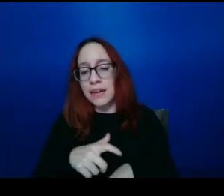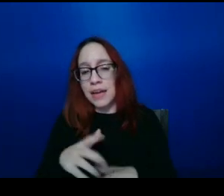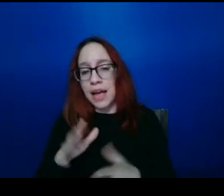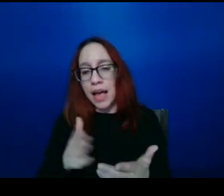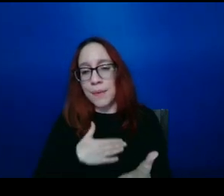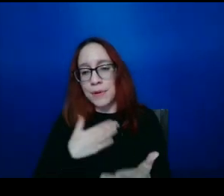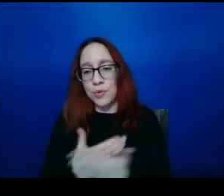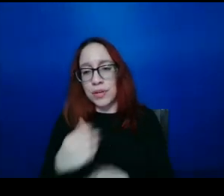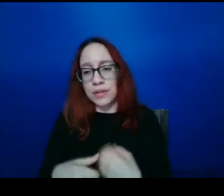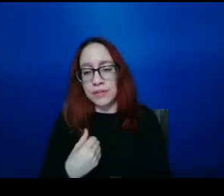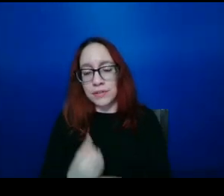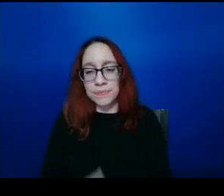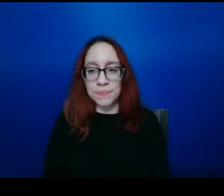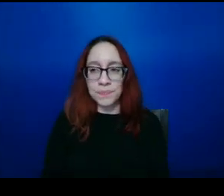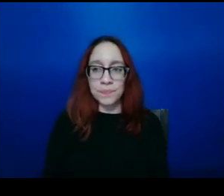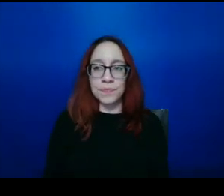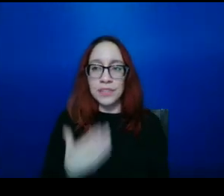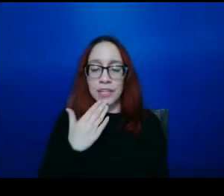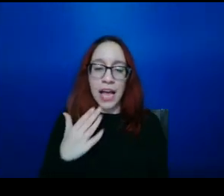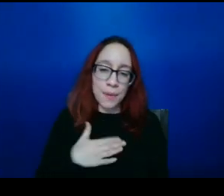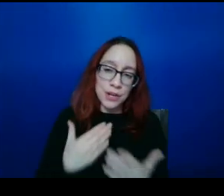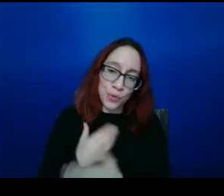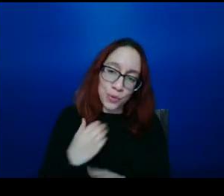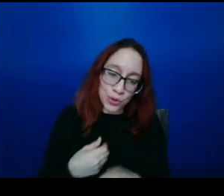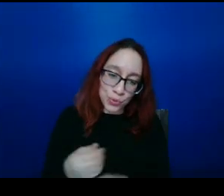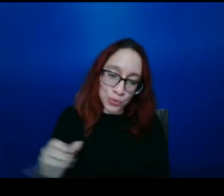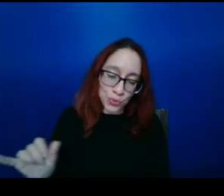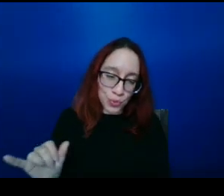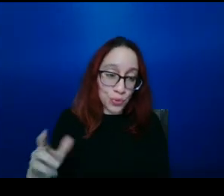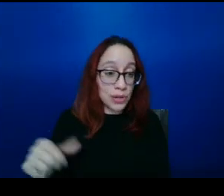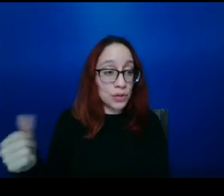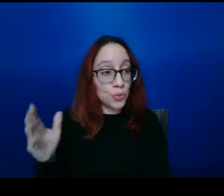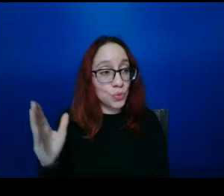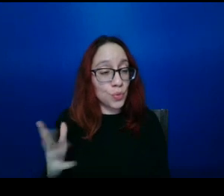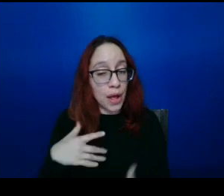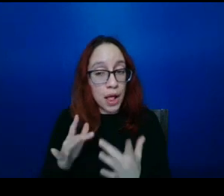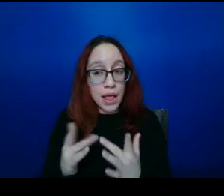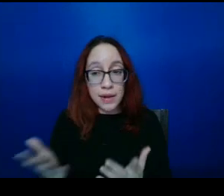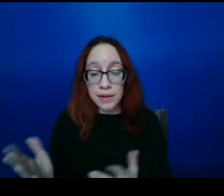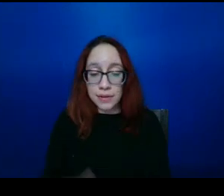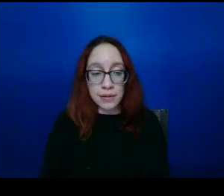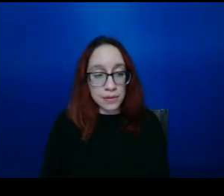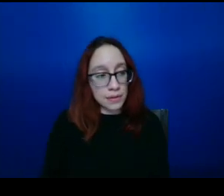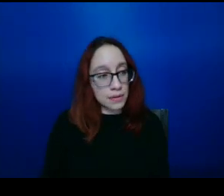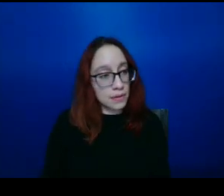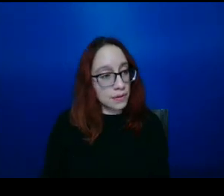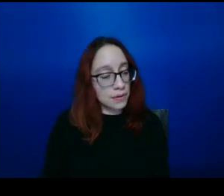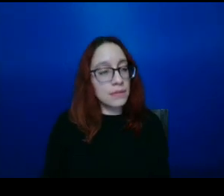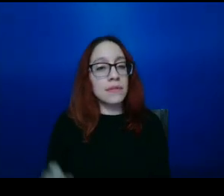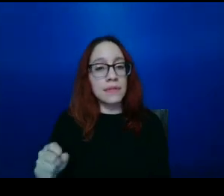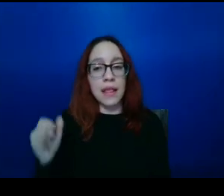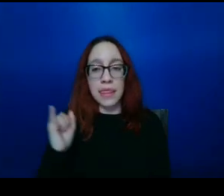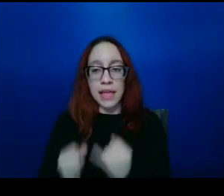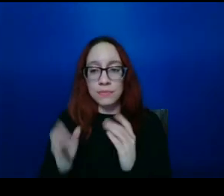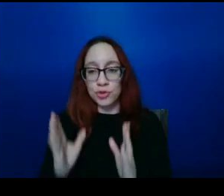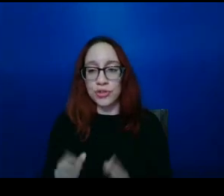Year. Thank you, and Happy New Year as well. Is there anybody else online, Monty? Yes, sir. That was the last